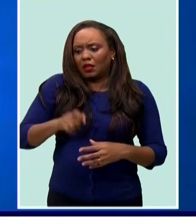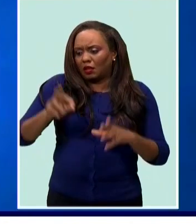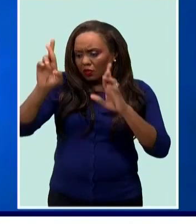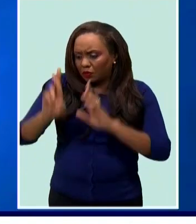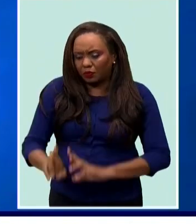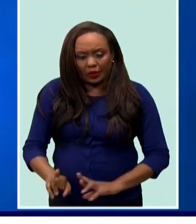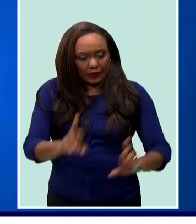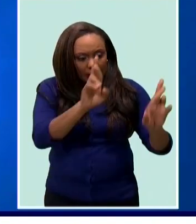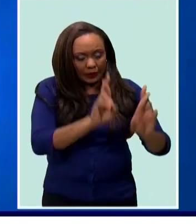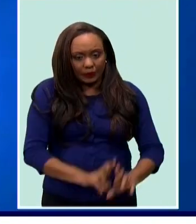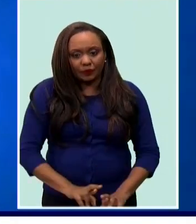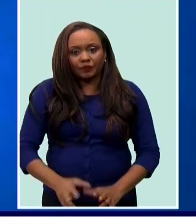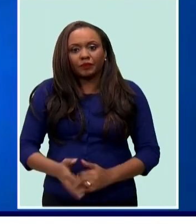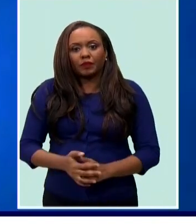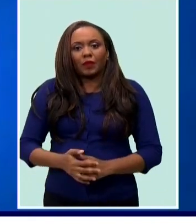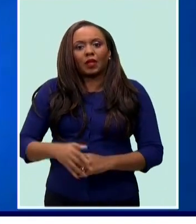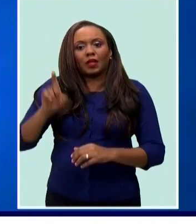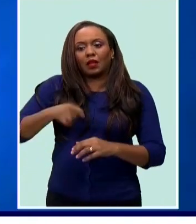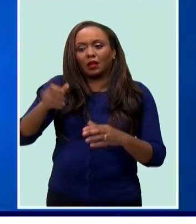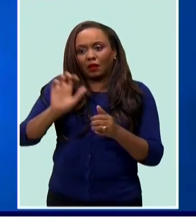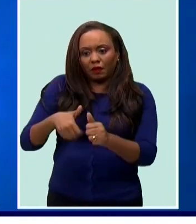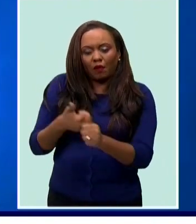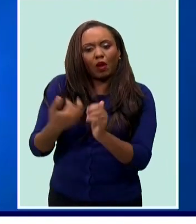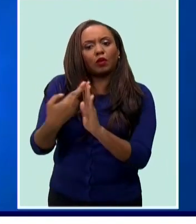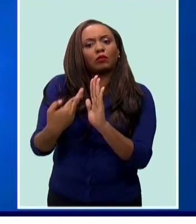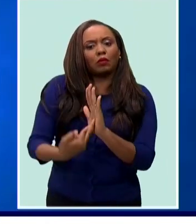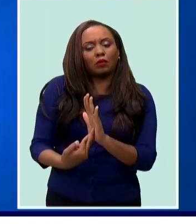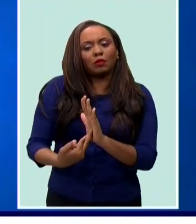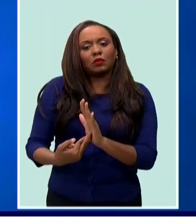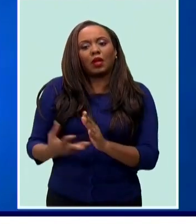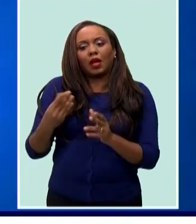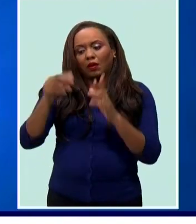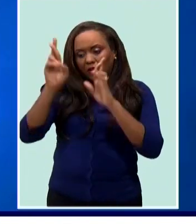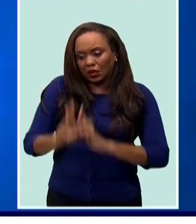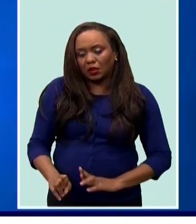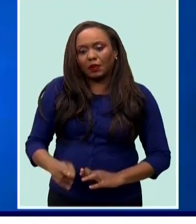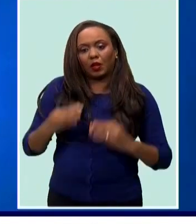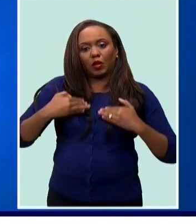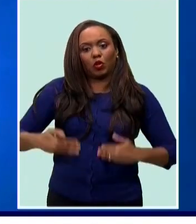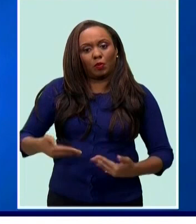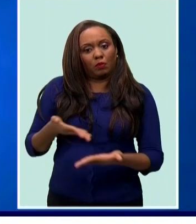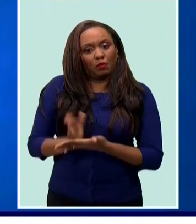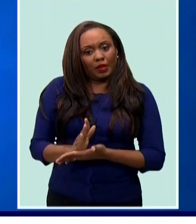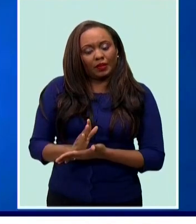sovereignty, adherence to the rule of law, and respect for human rights and democracy.